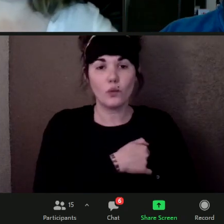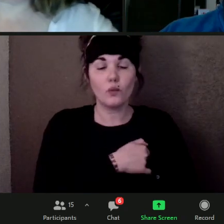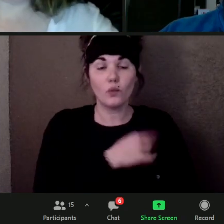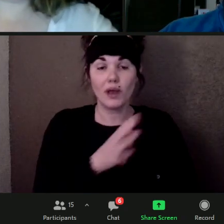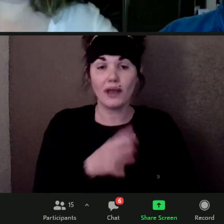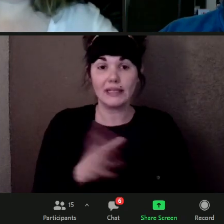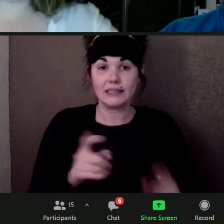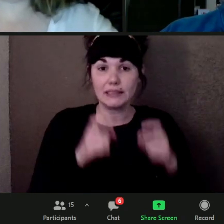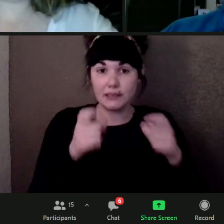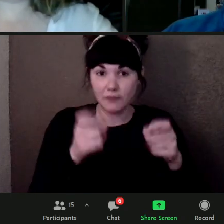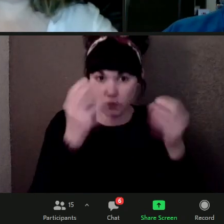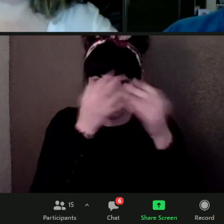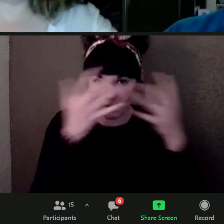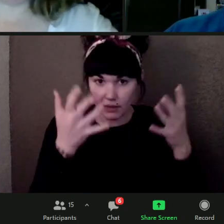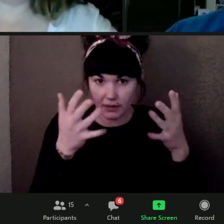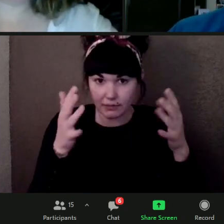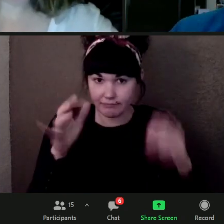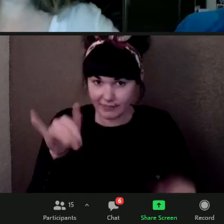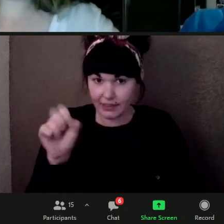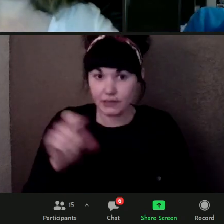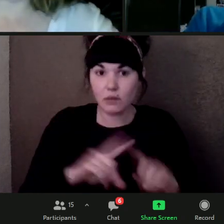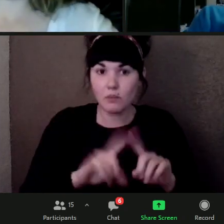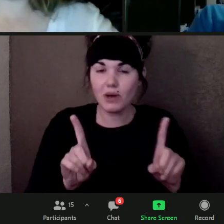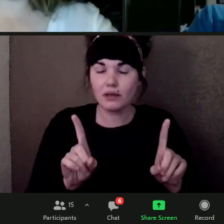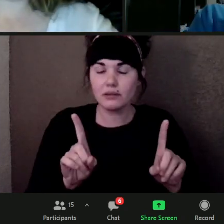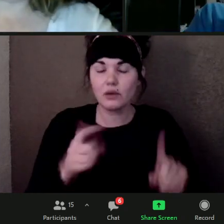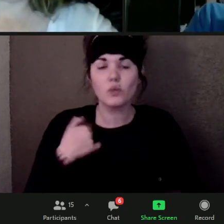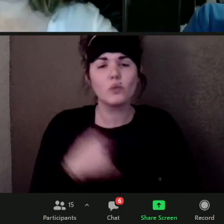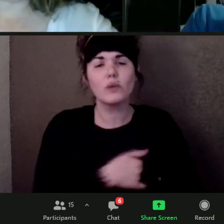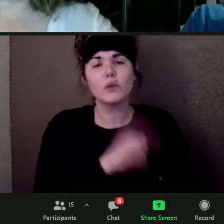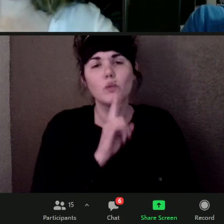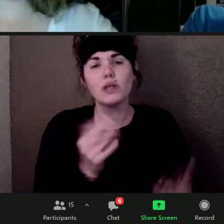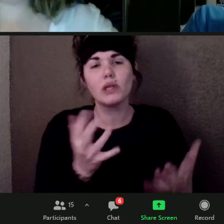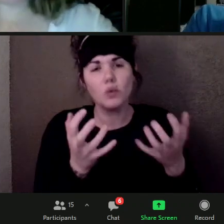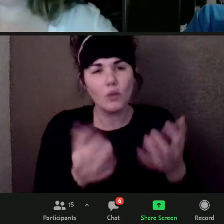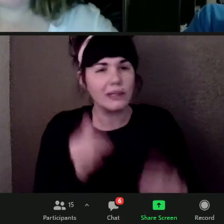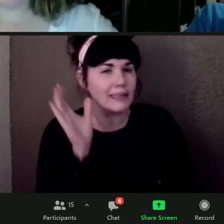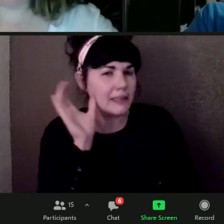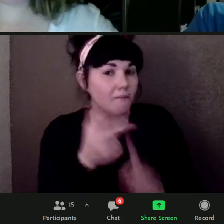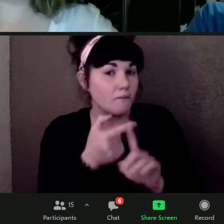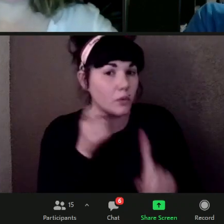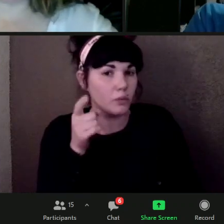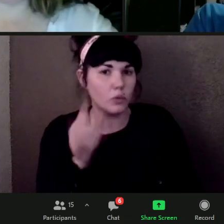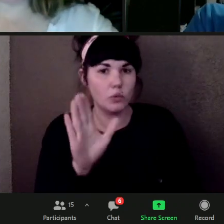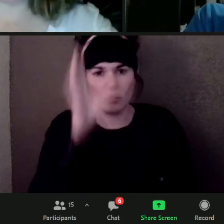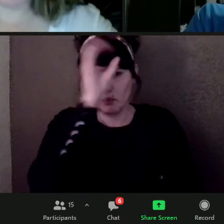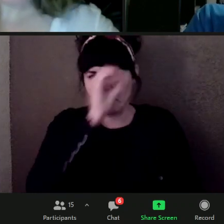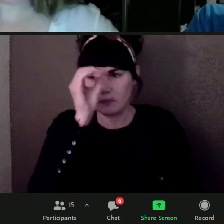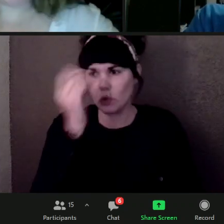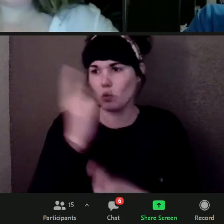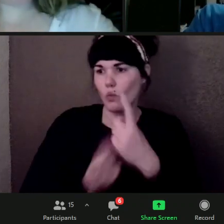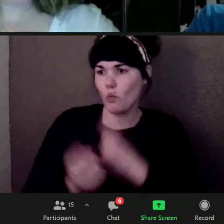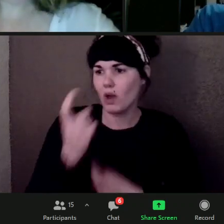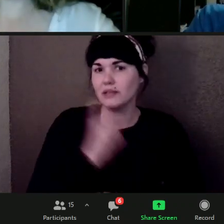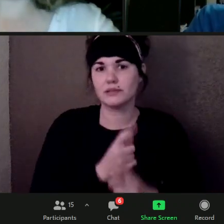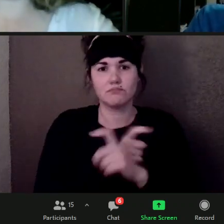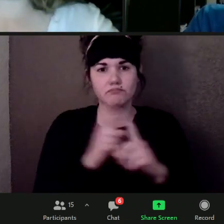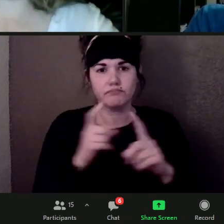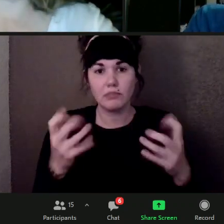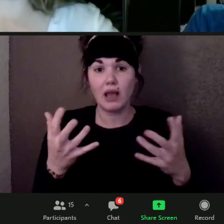we really want to hear from you. We want to know what questions you have so that I can ask